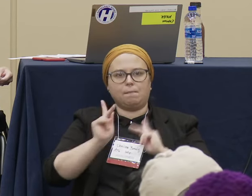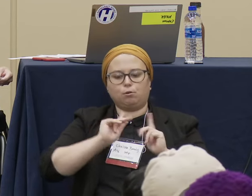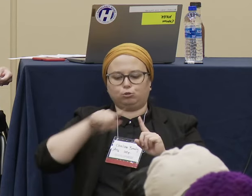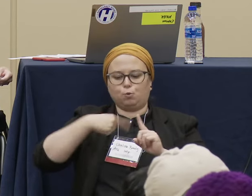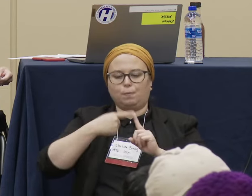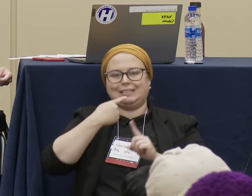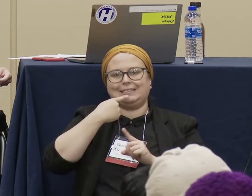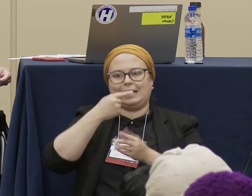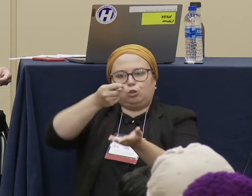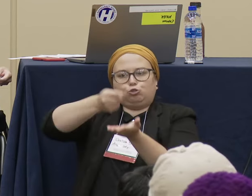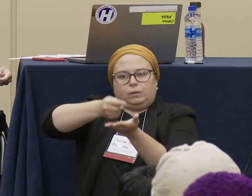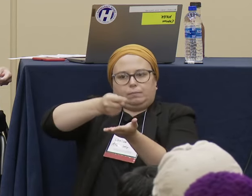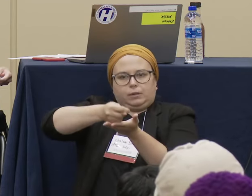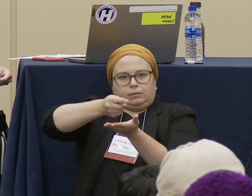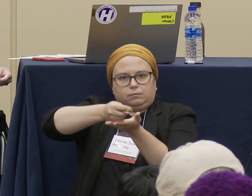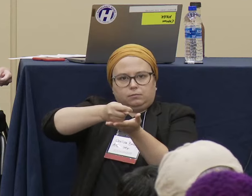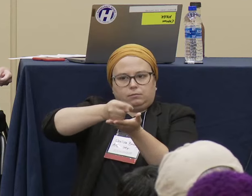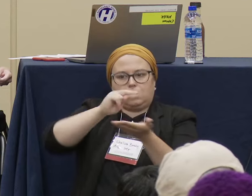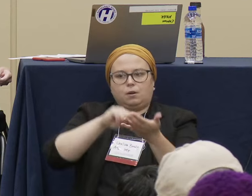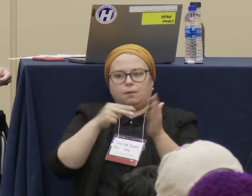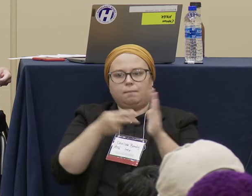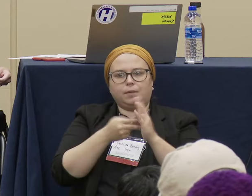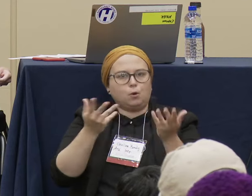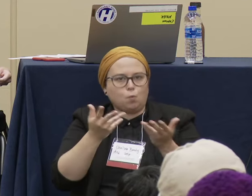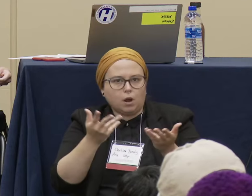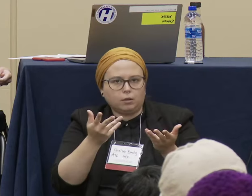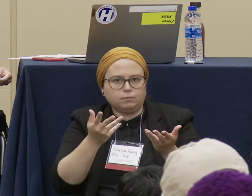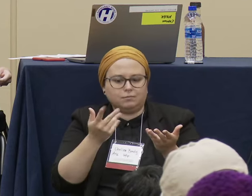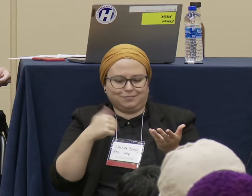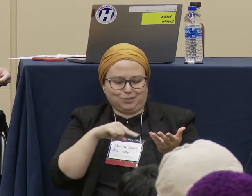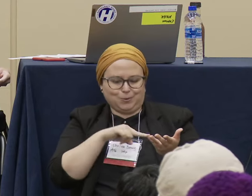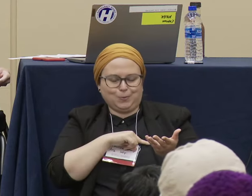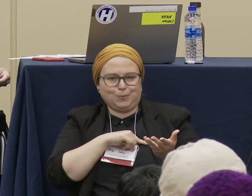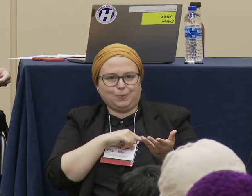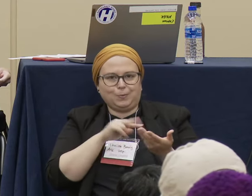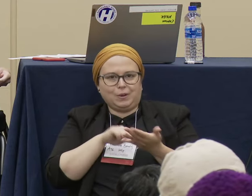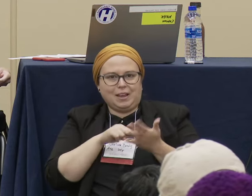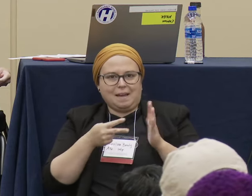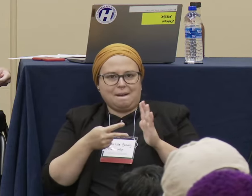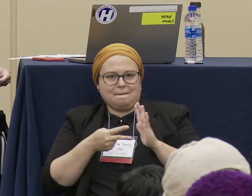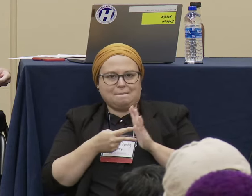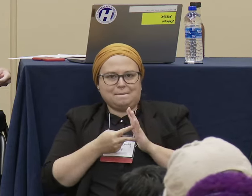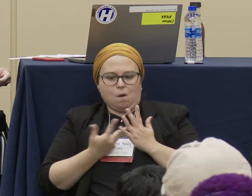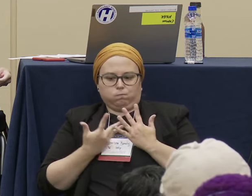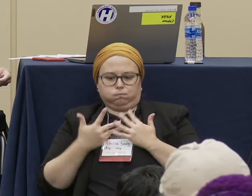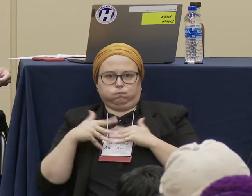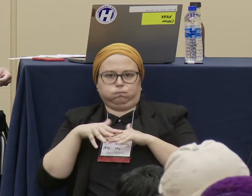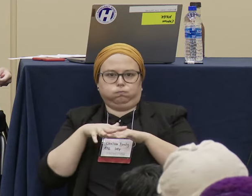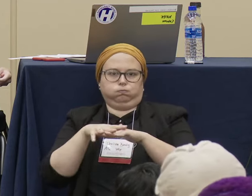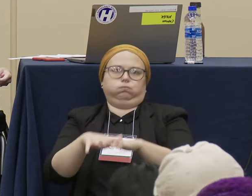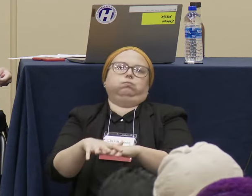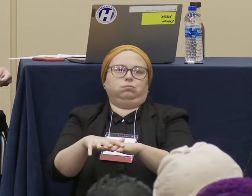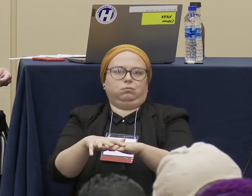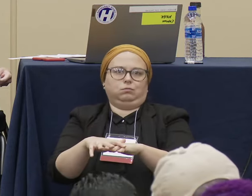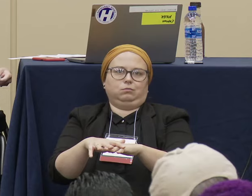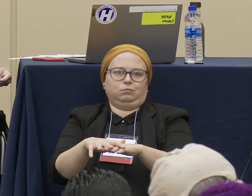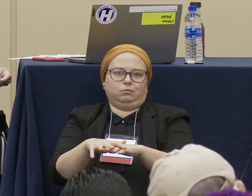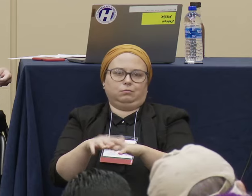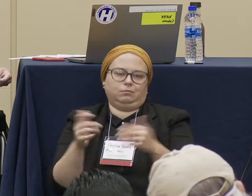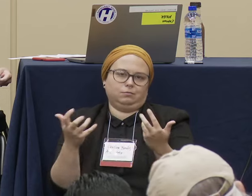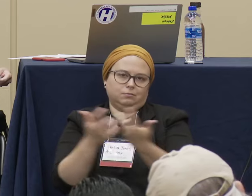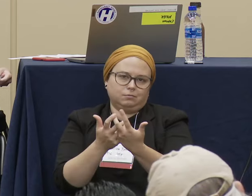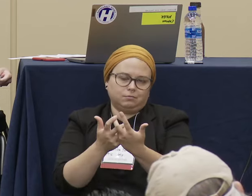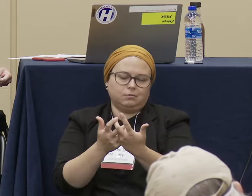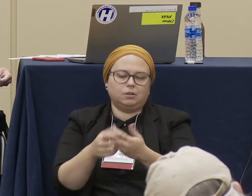what do we mean? And do we not mean assimilation? I think this is a really important question, and this is not just a